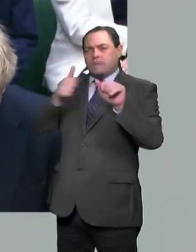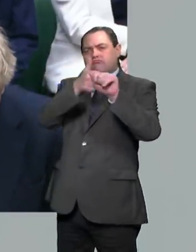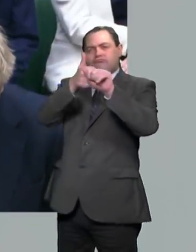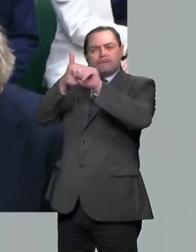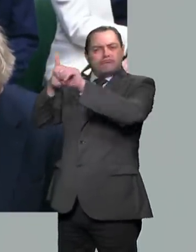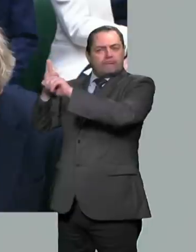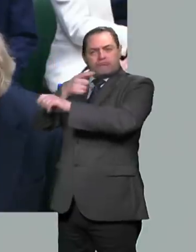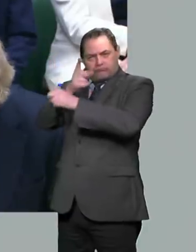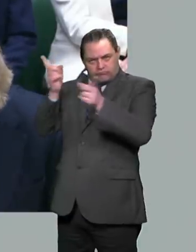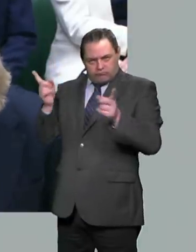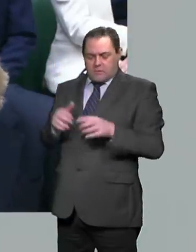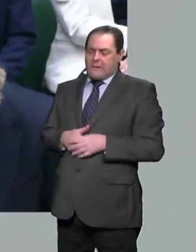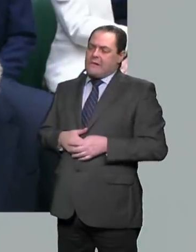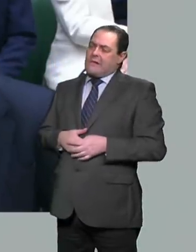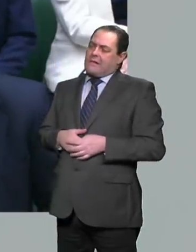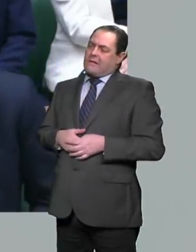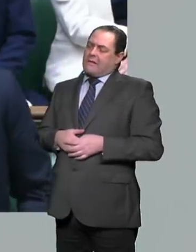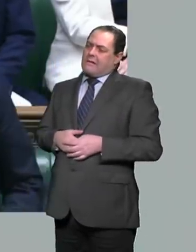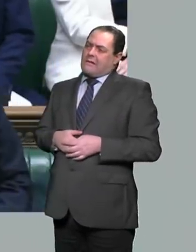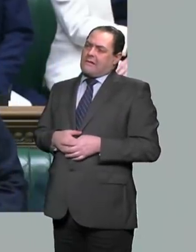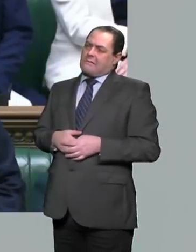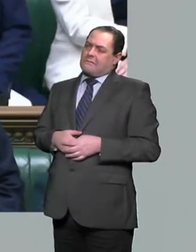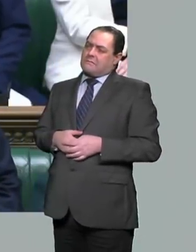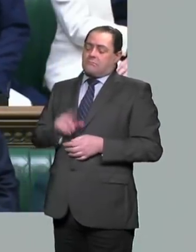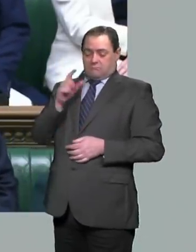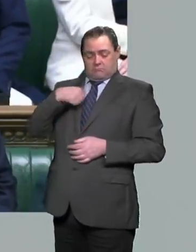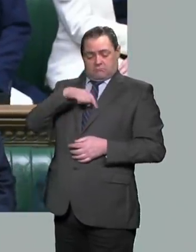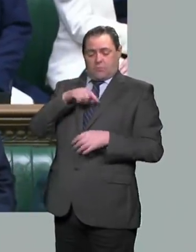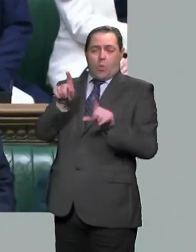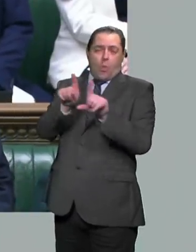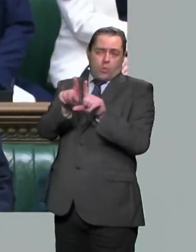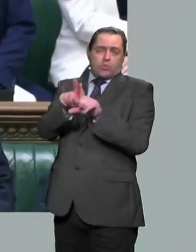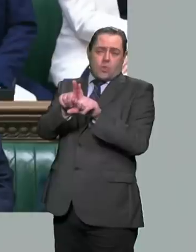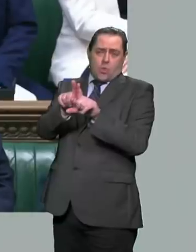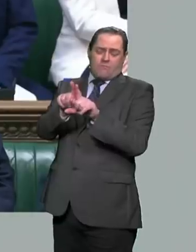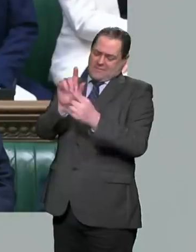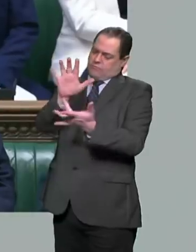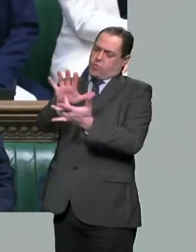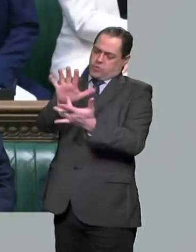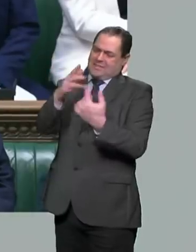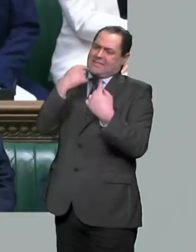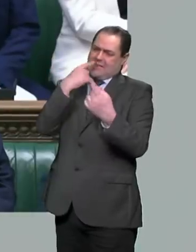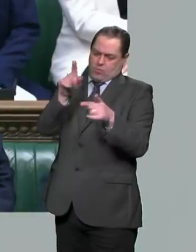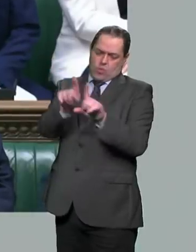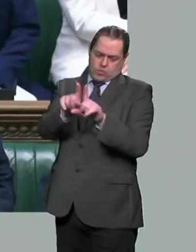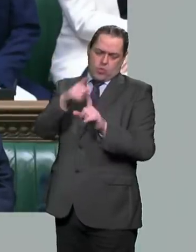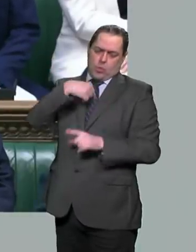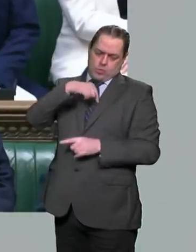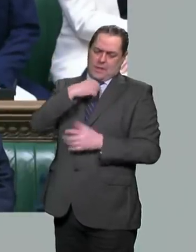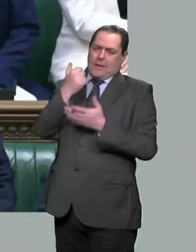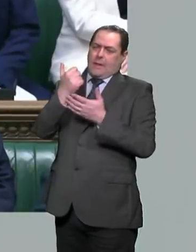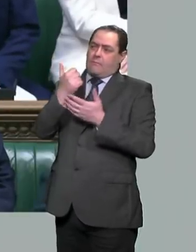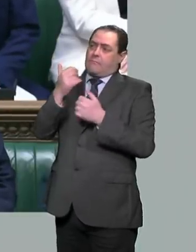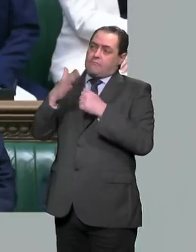facing particular hardship, Mr. Speaker. But what we're also doing, and this is absolutely vital, is increasing the number